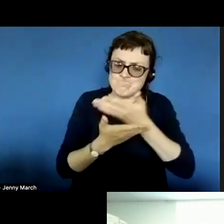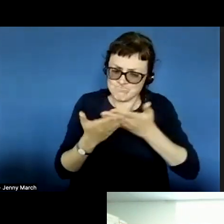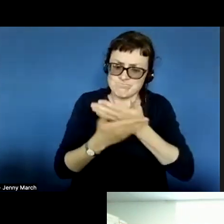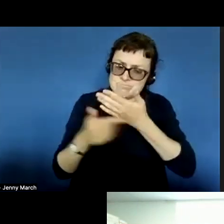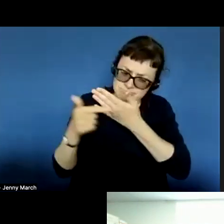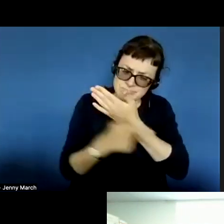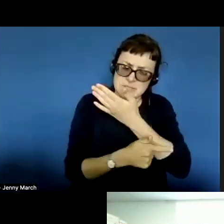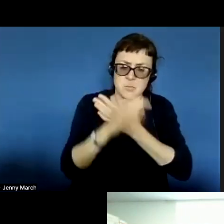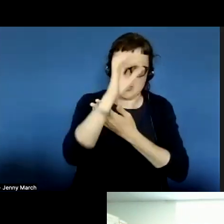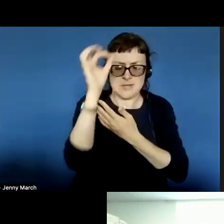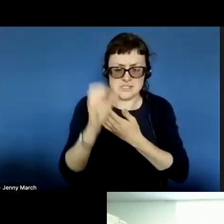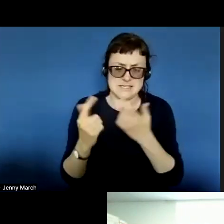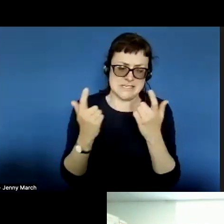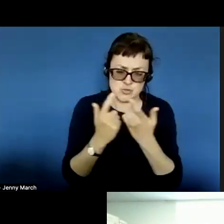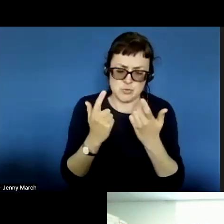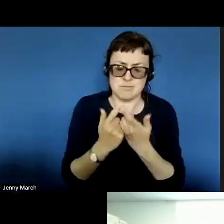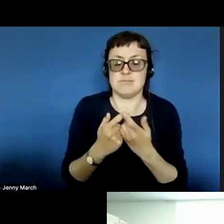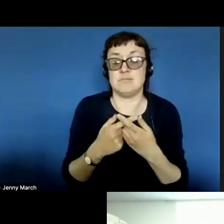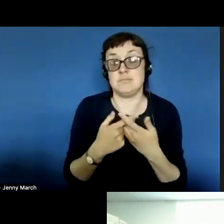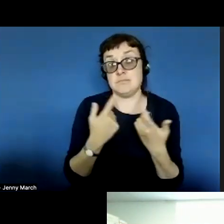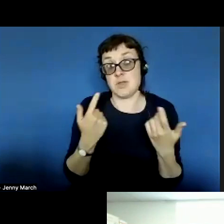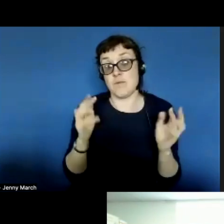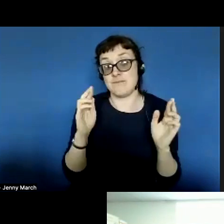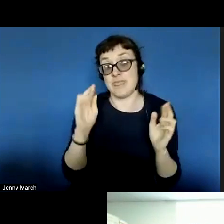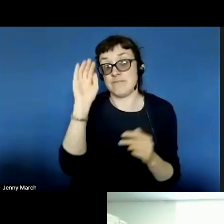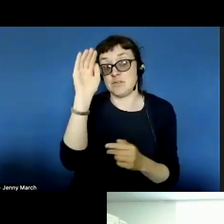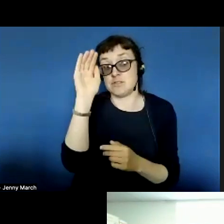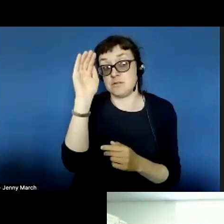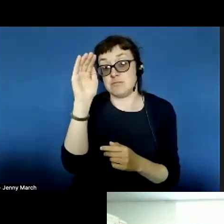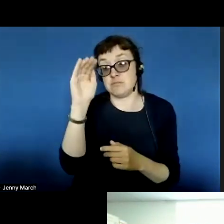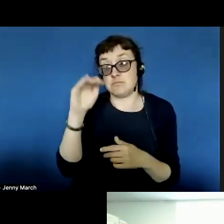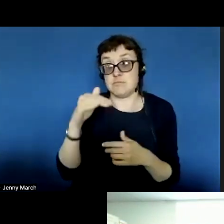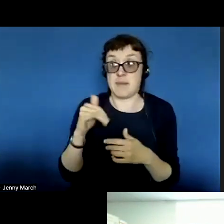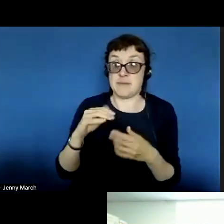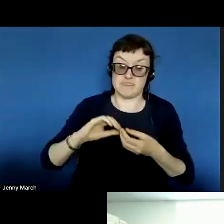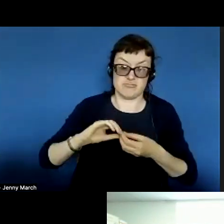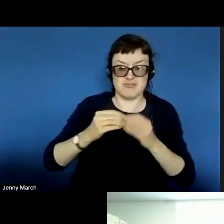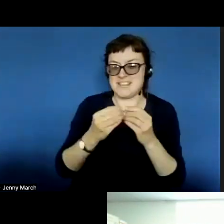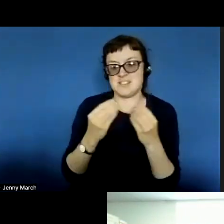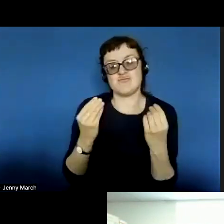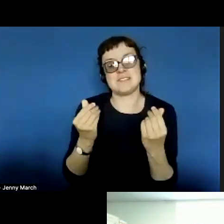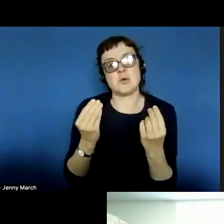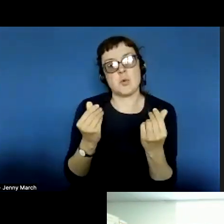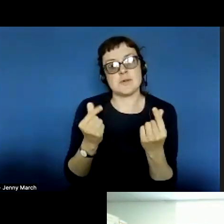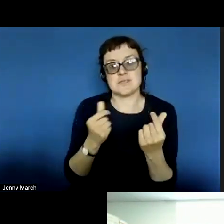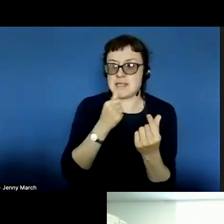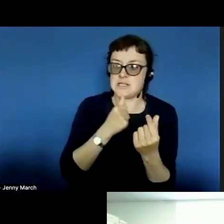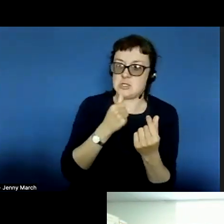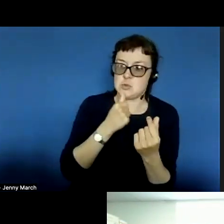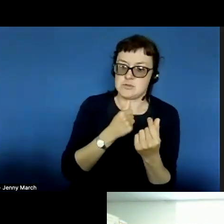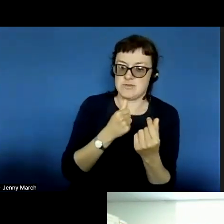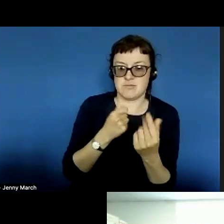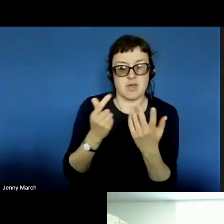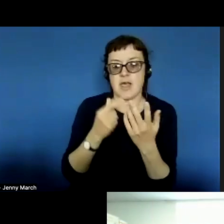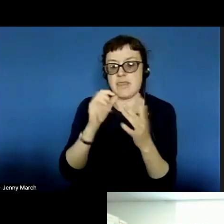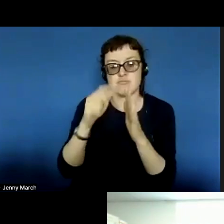and issues, and hopefully maybe produce something like a resource that can be used for projects